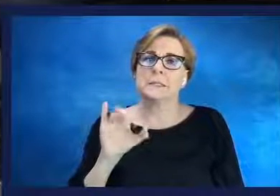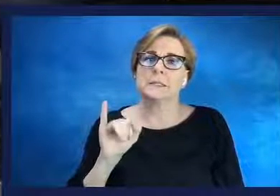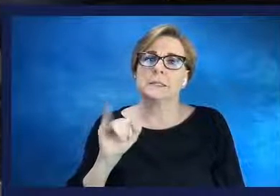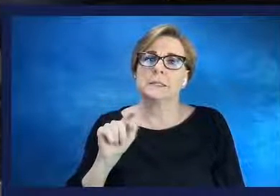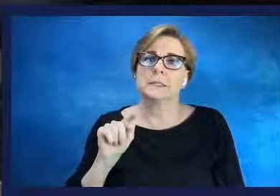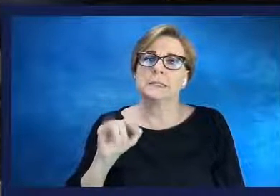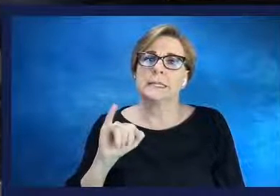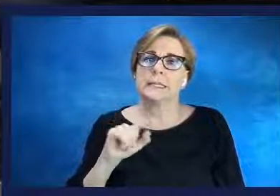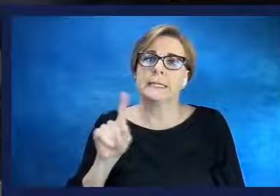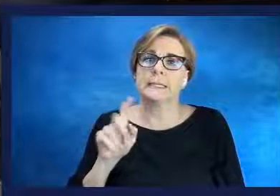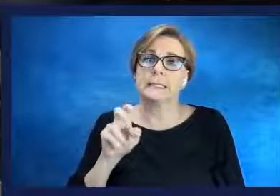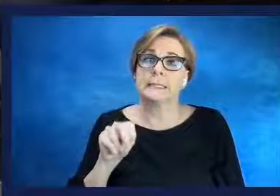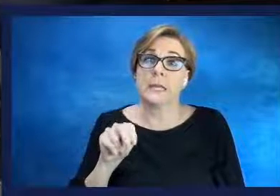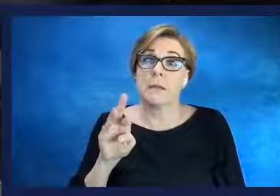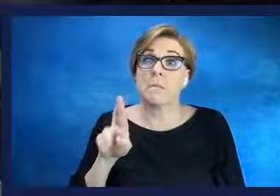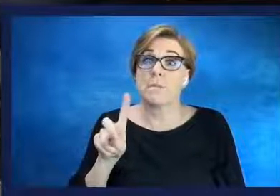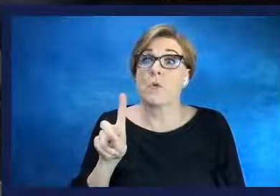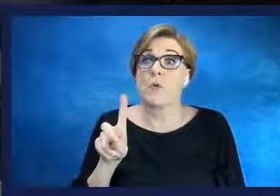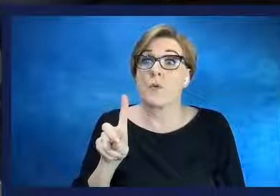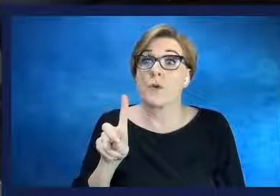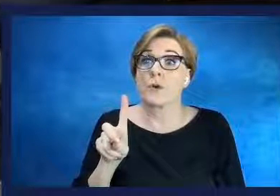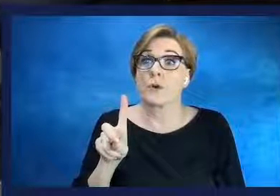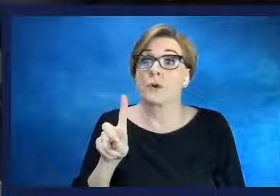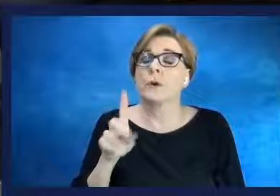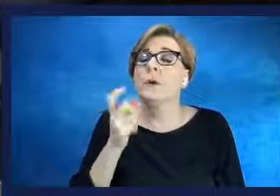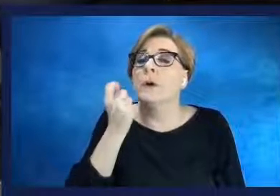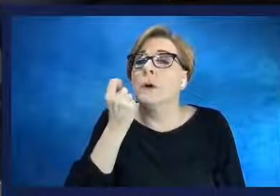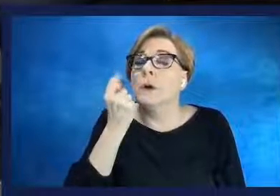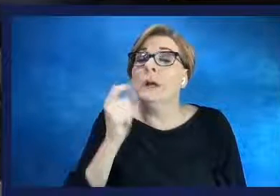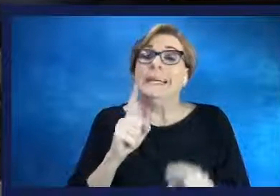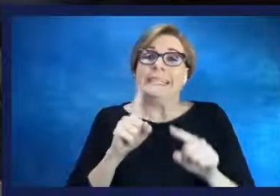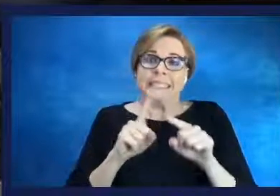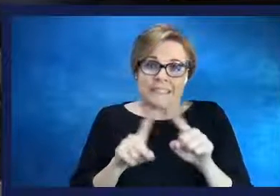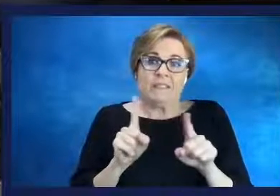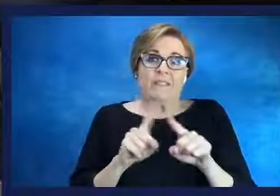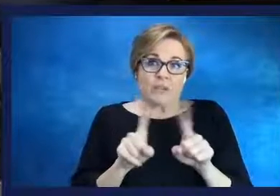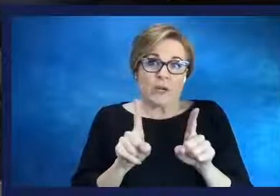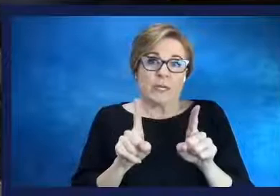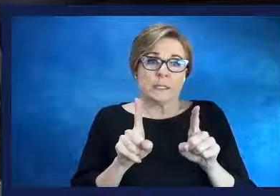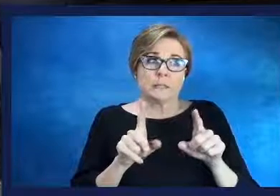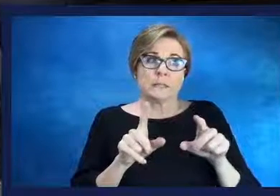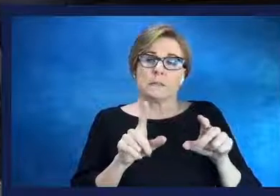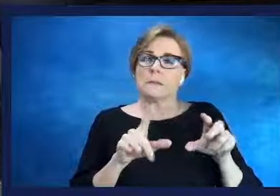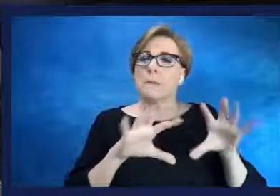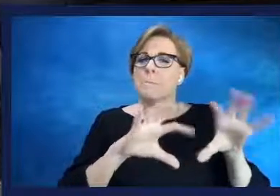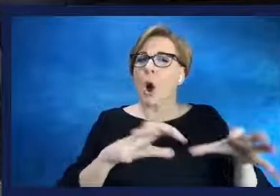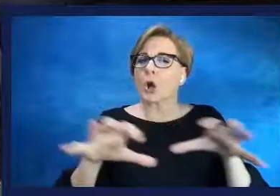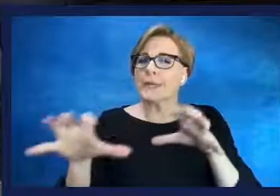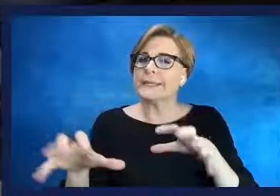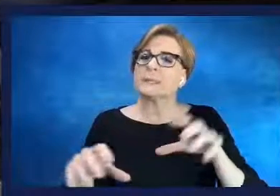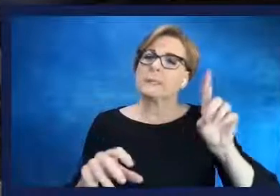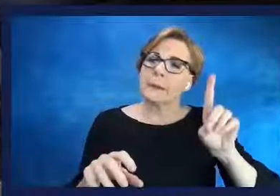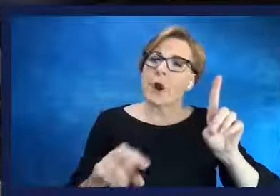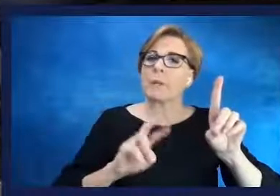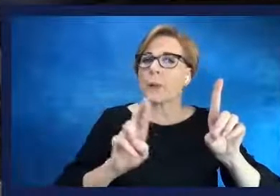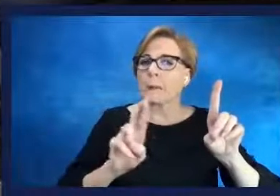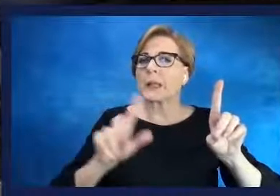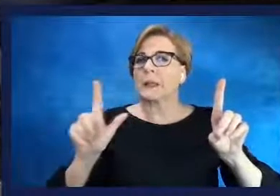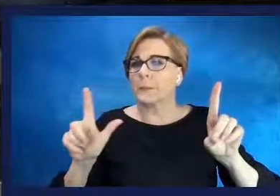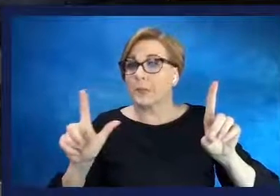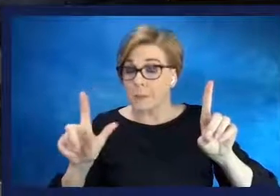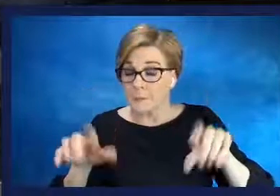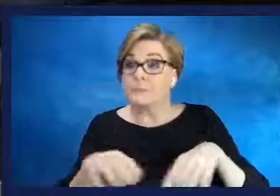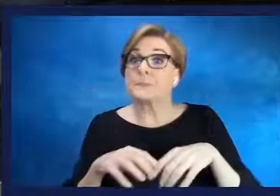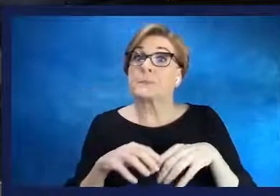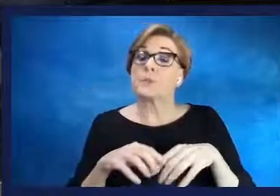that question is, how is it, it's duplicated. Obviously the machine won't read a Braille ballot, so we bring in individuals from the disability community that are able